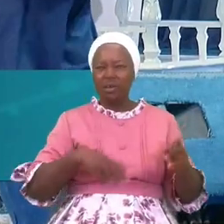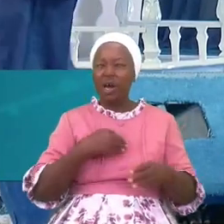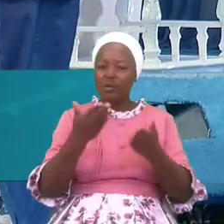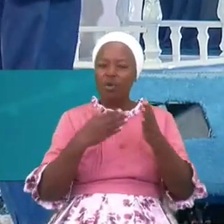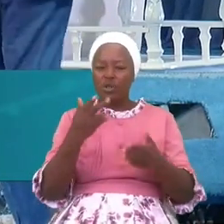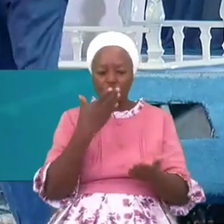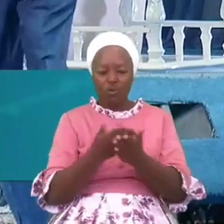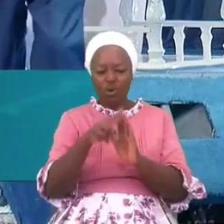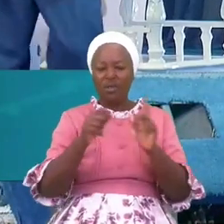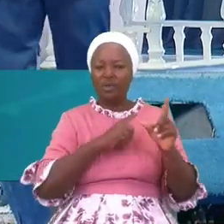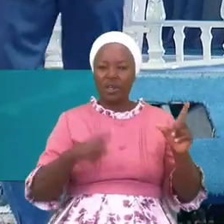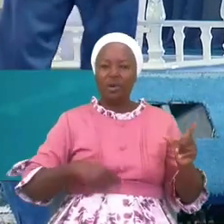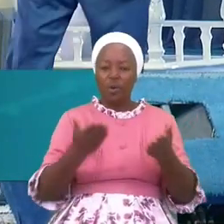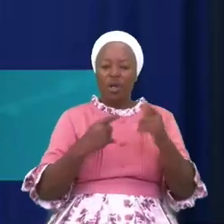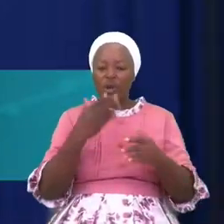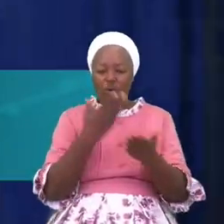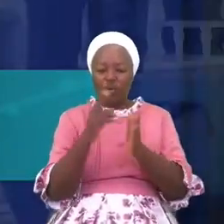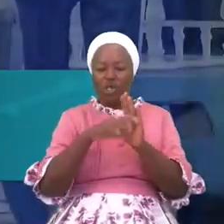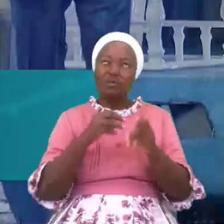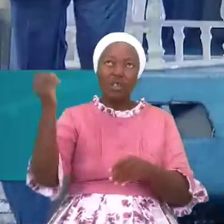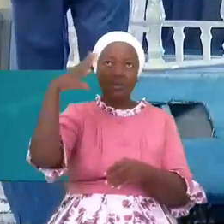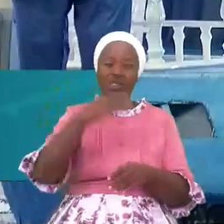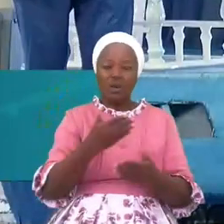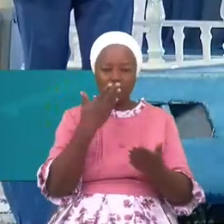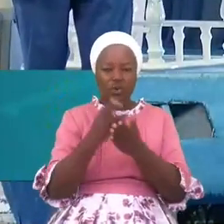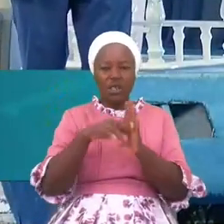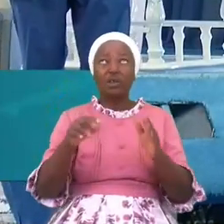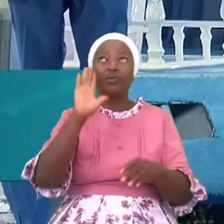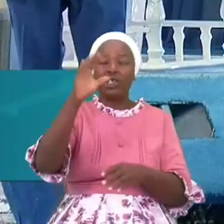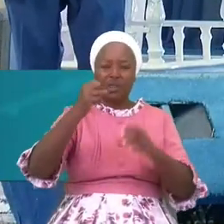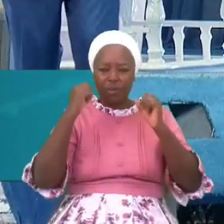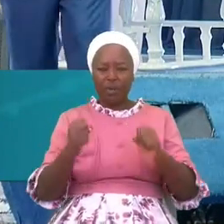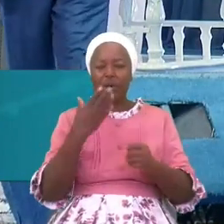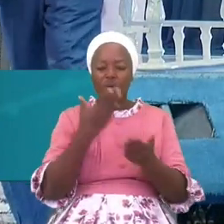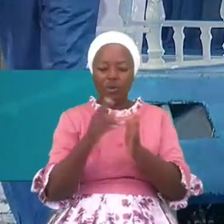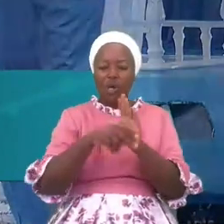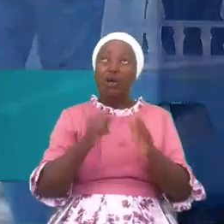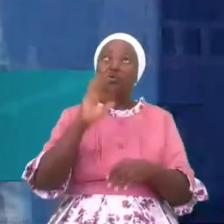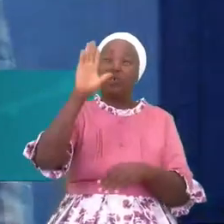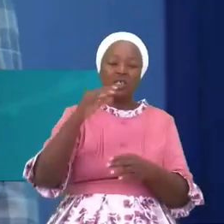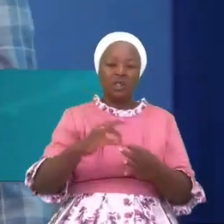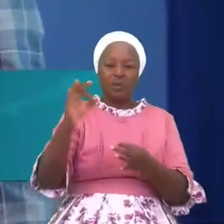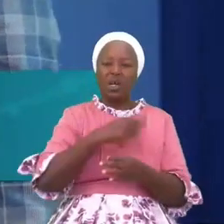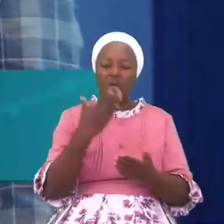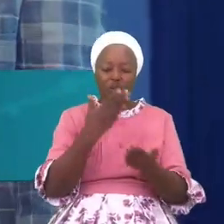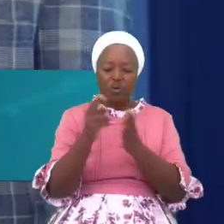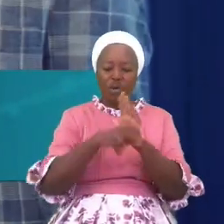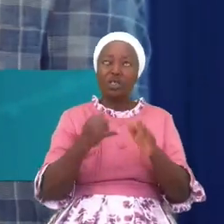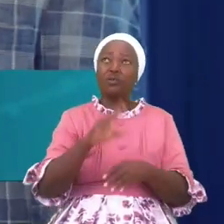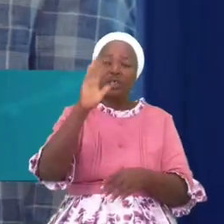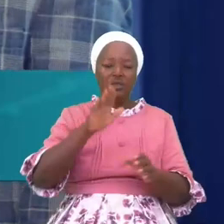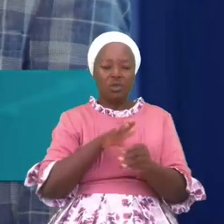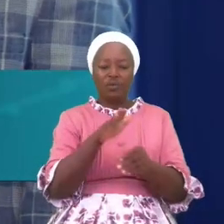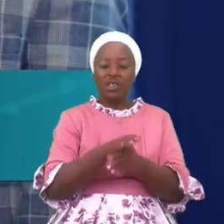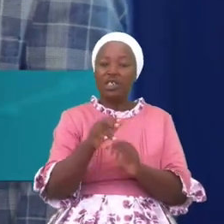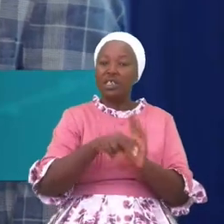his power, and the goodness of his spirit, and the goodness of his sufficiency in their lives. They become